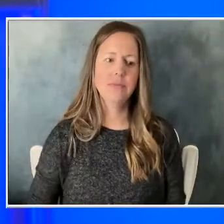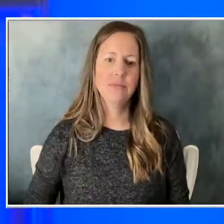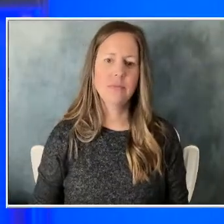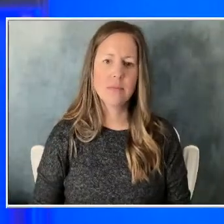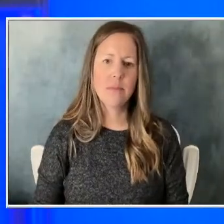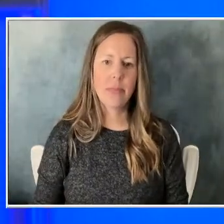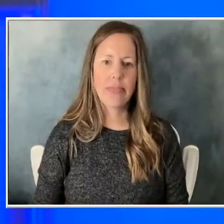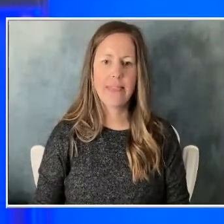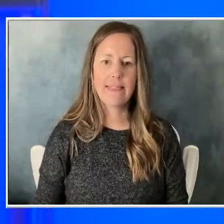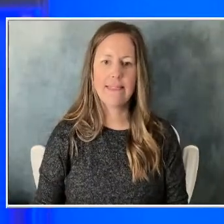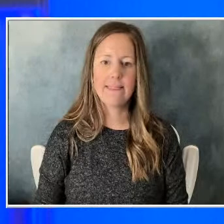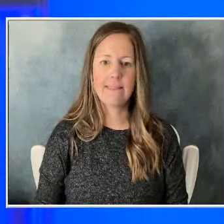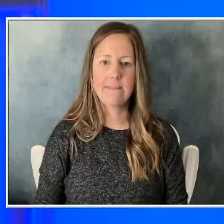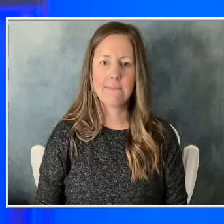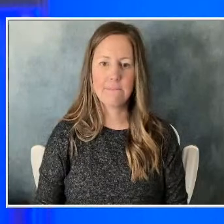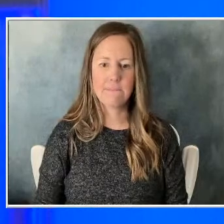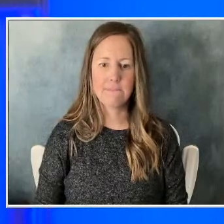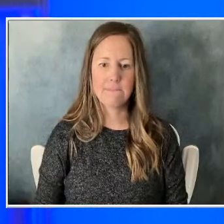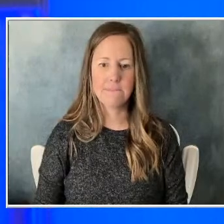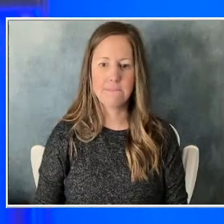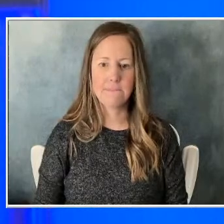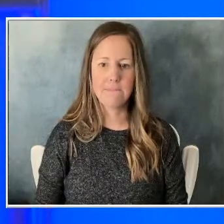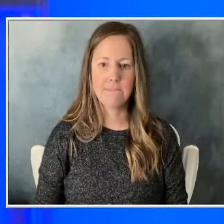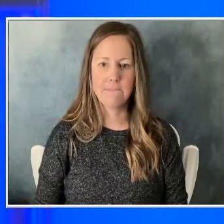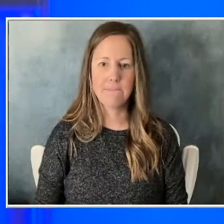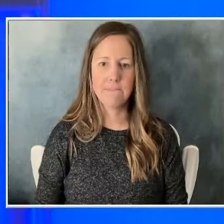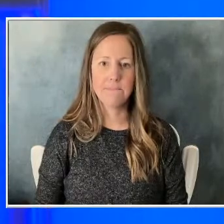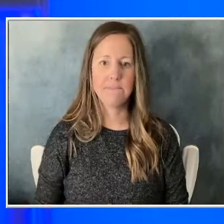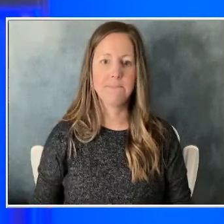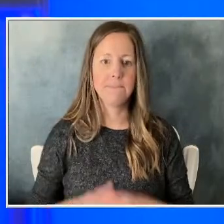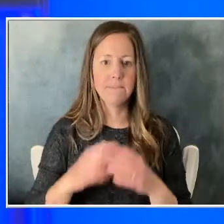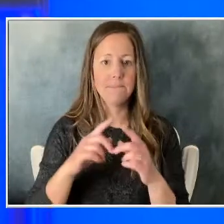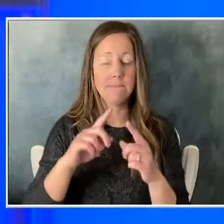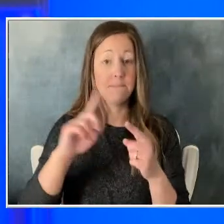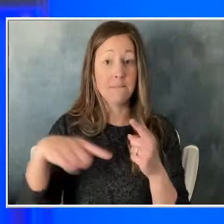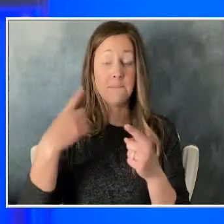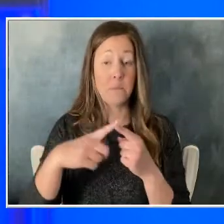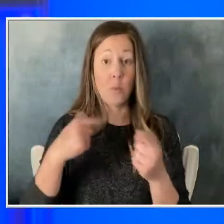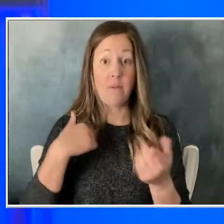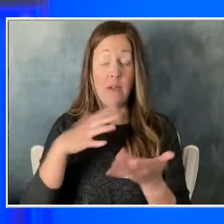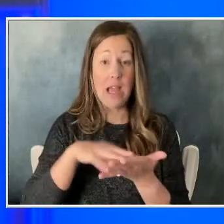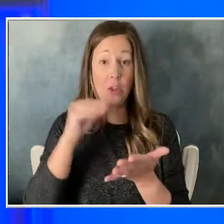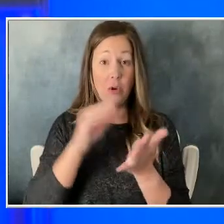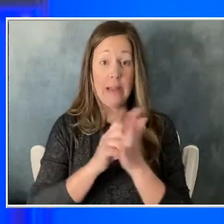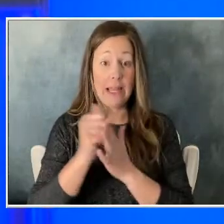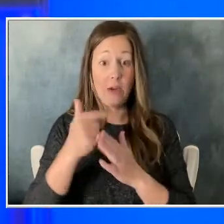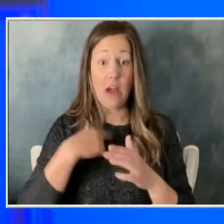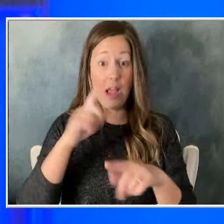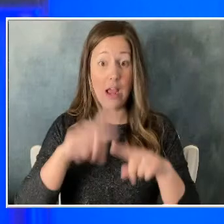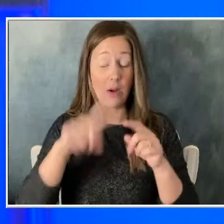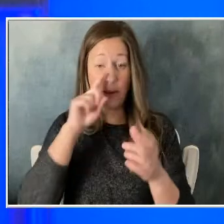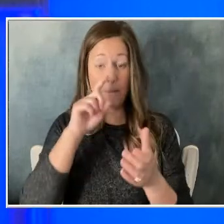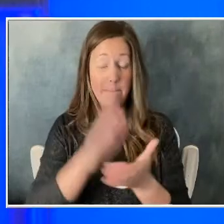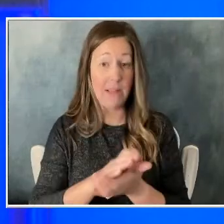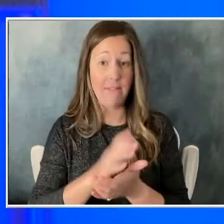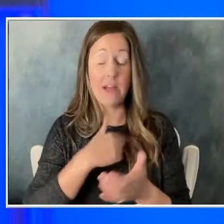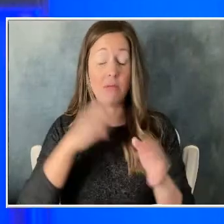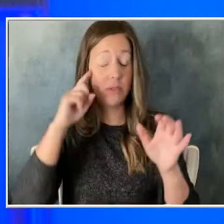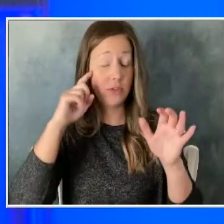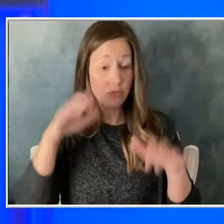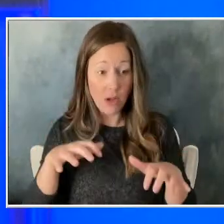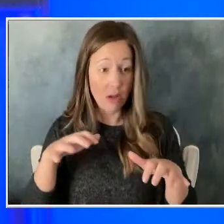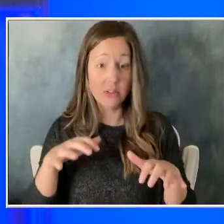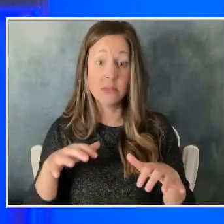when I learned that it was cancer, I mean, I couldn't believe it, and I was shocked, and of course I would never thought it was